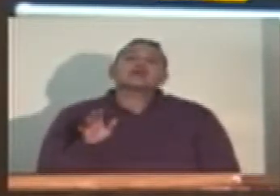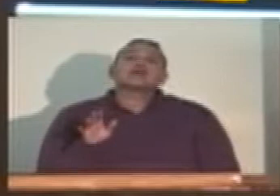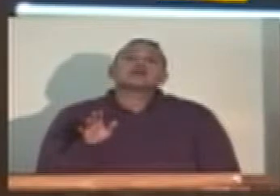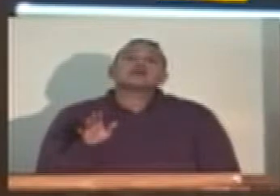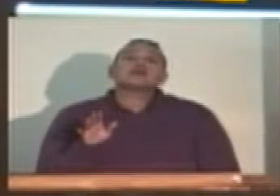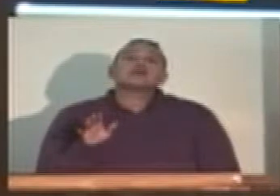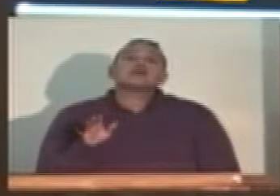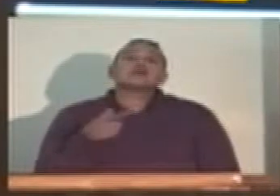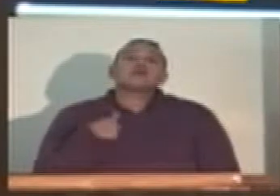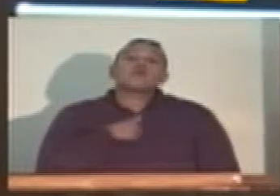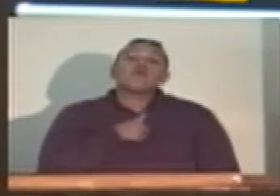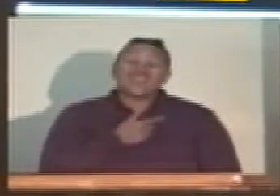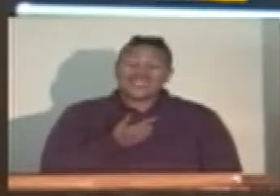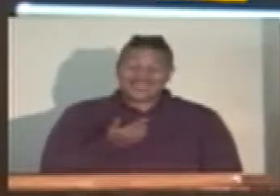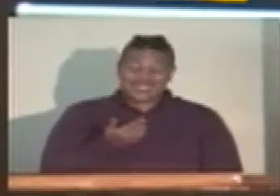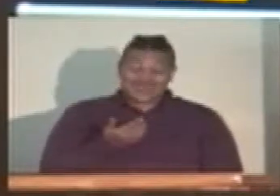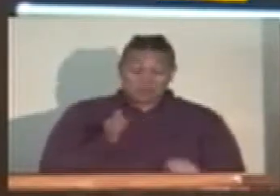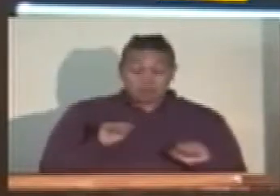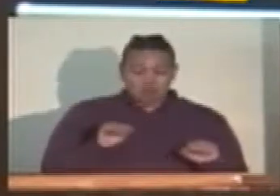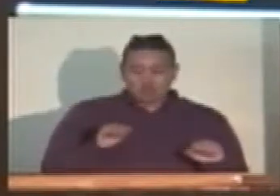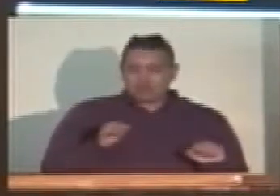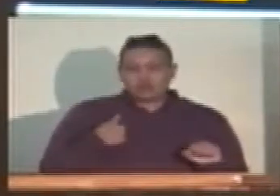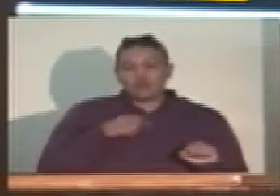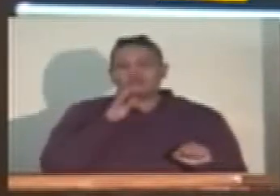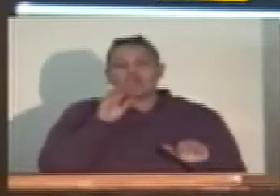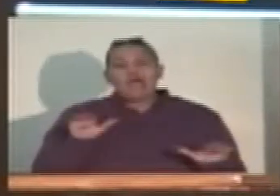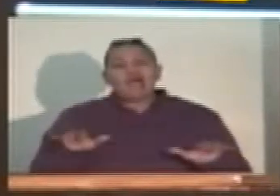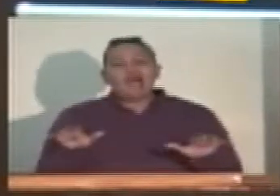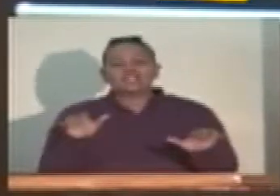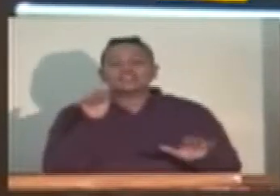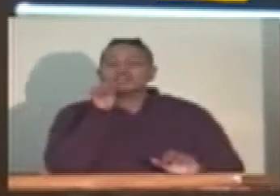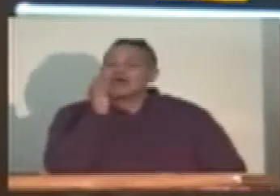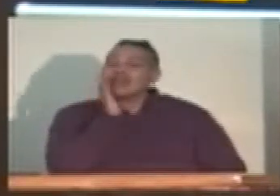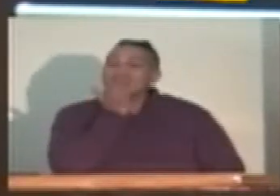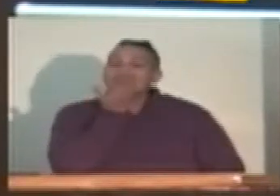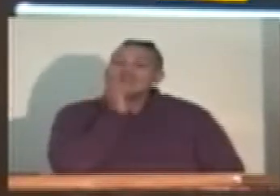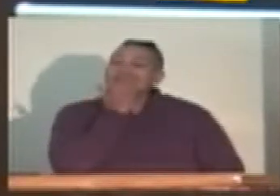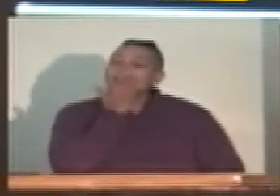We are about action, not a bag of mouth.